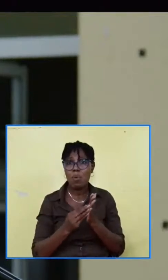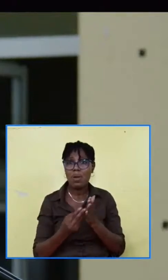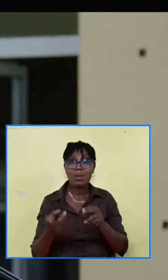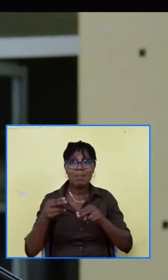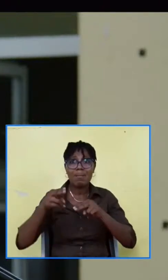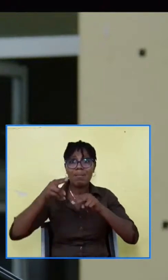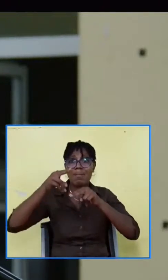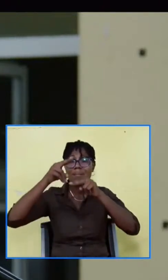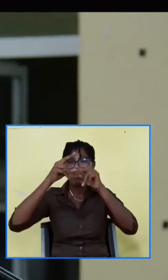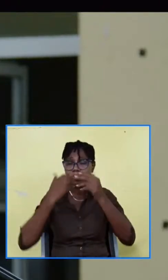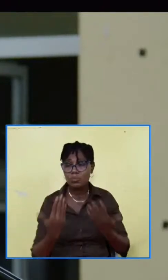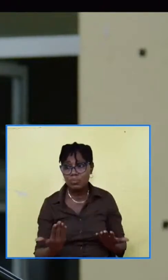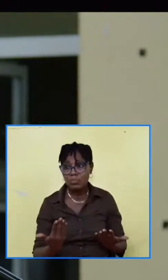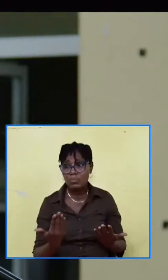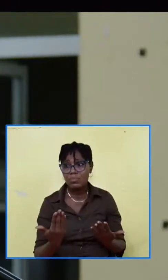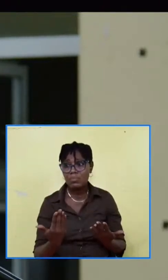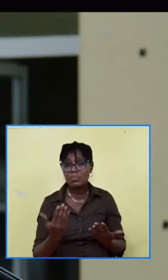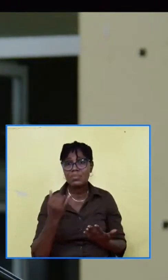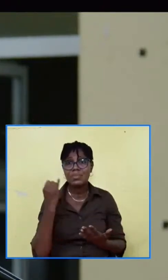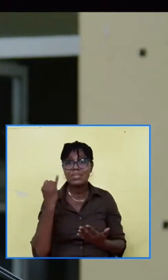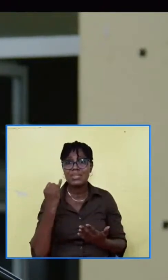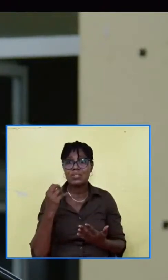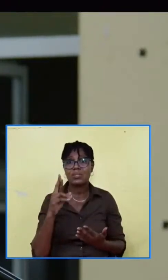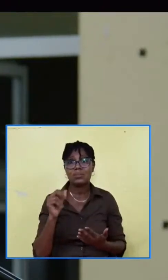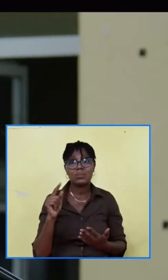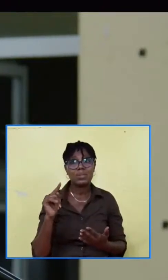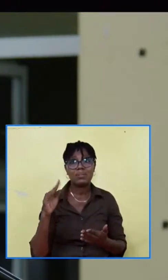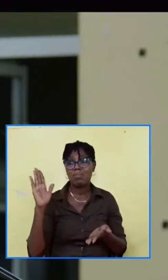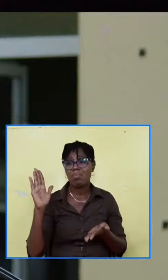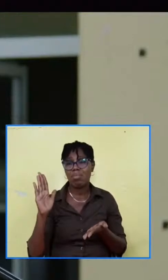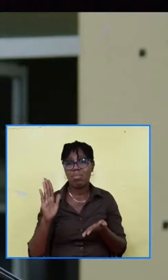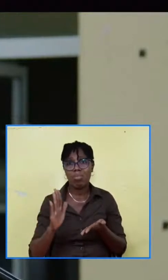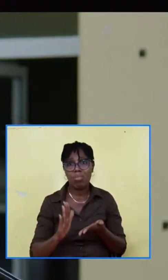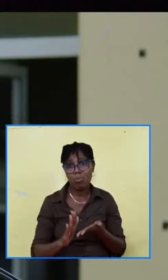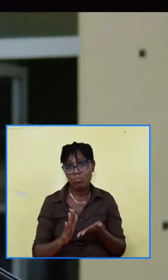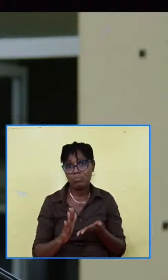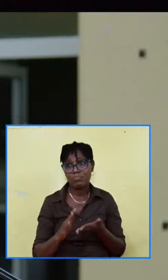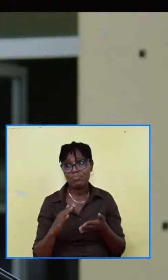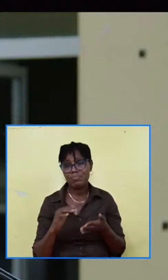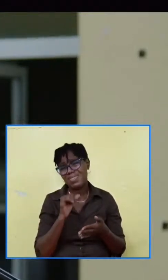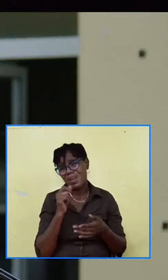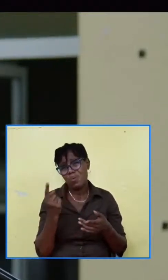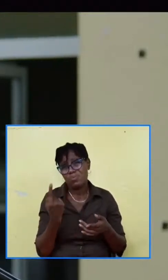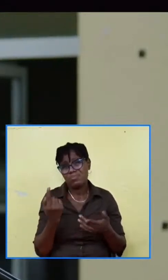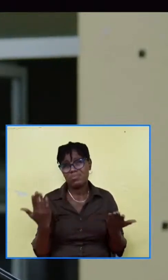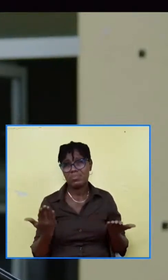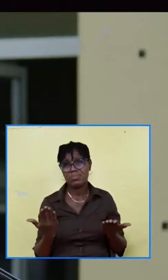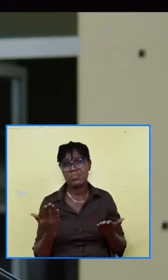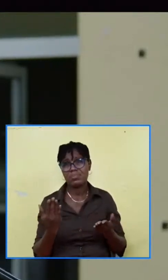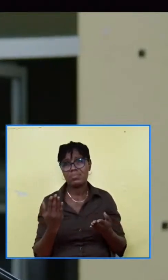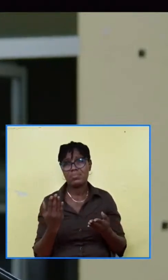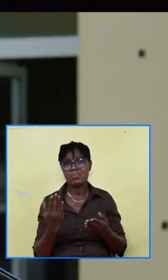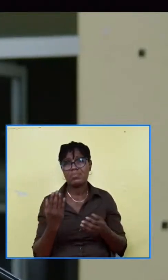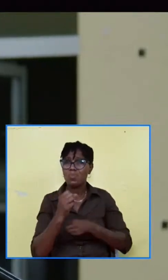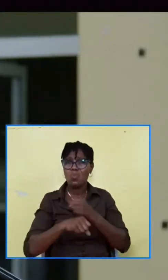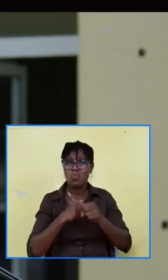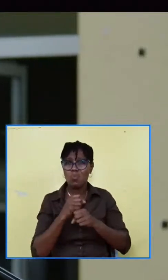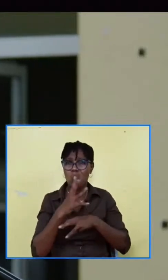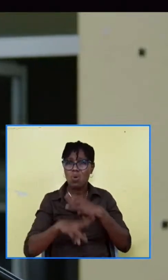cycle where interest rates are very, very low in Barbados and around the world as a whole. You have to find